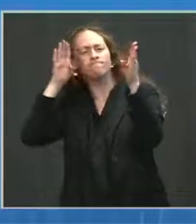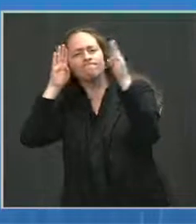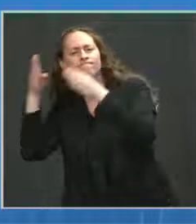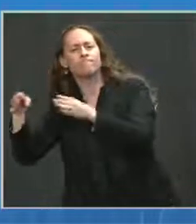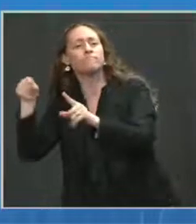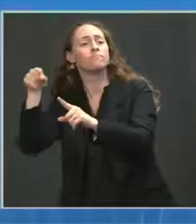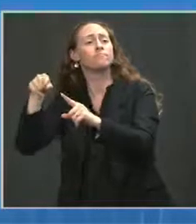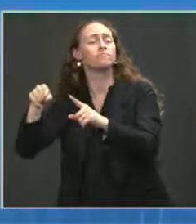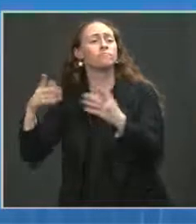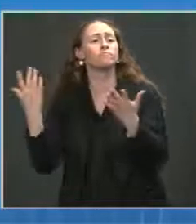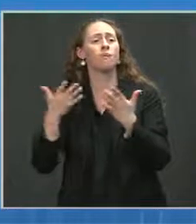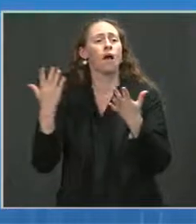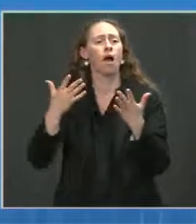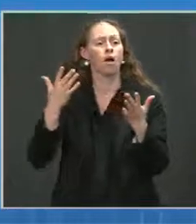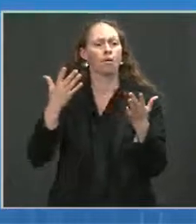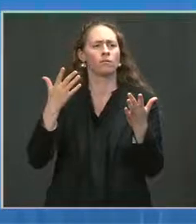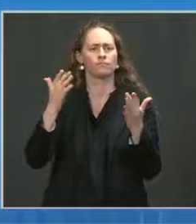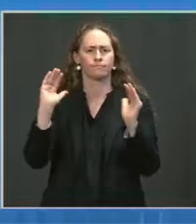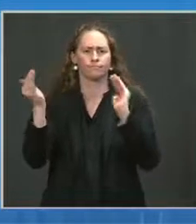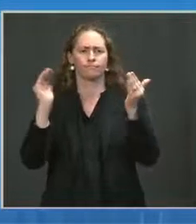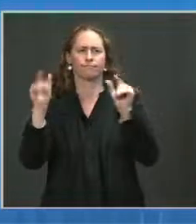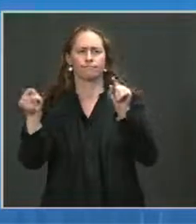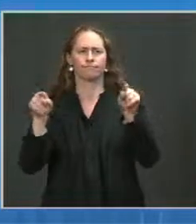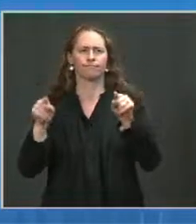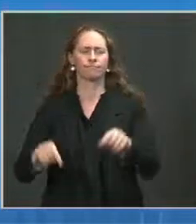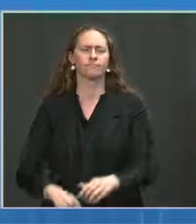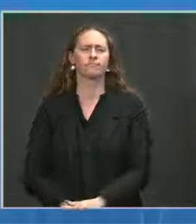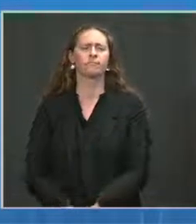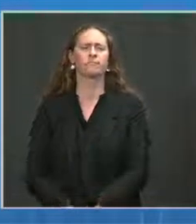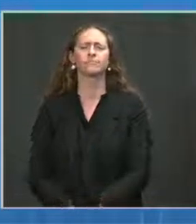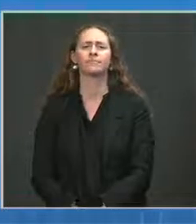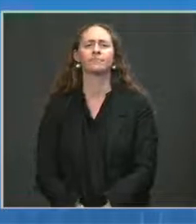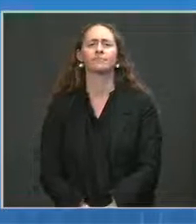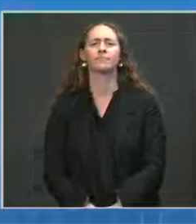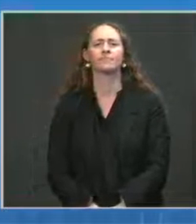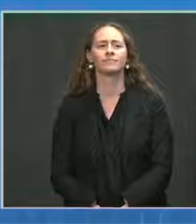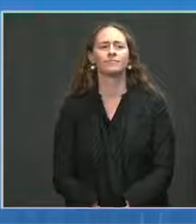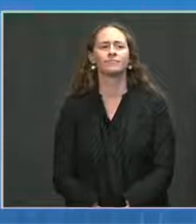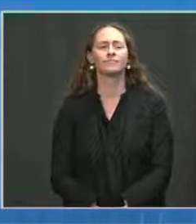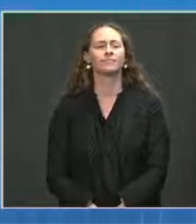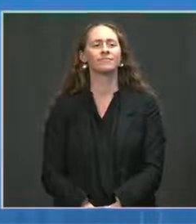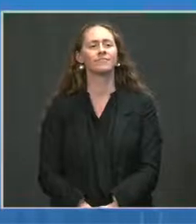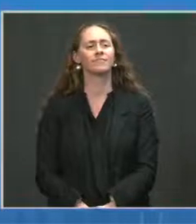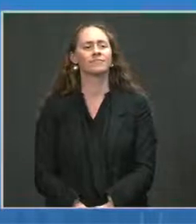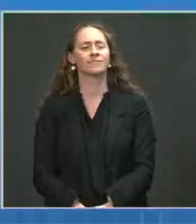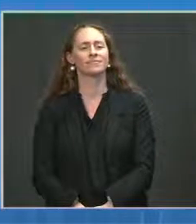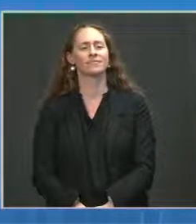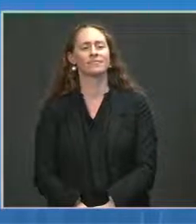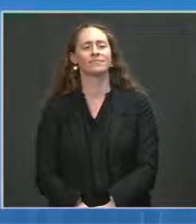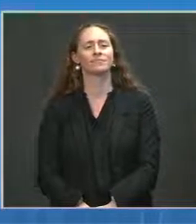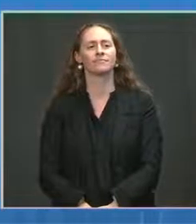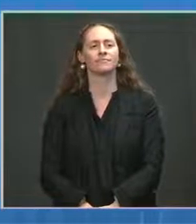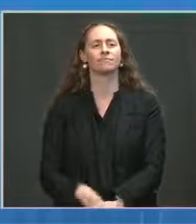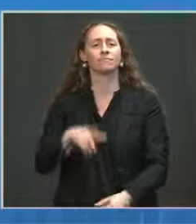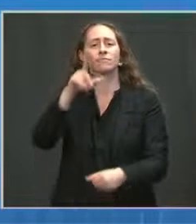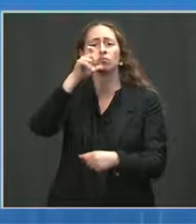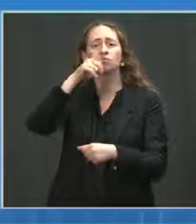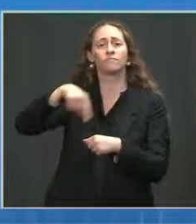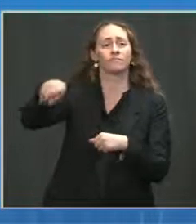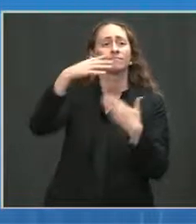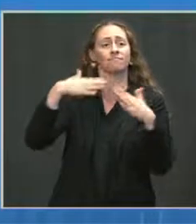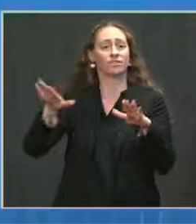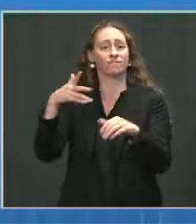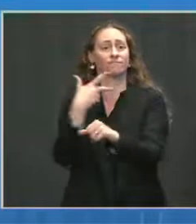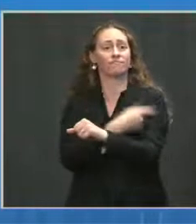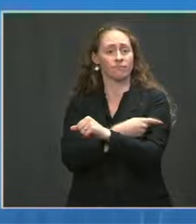the vaccinated people who, in fact, are getting breakthrough infections. And that's the